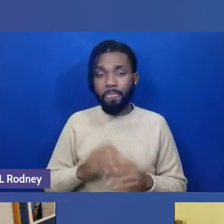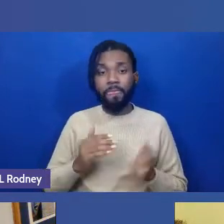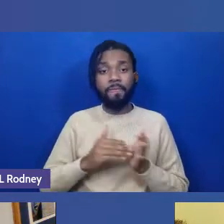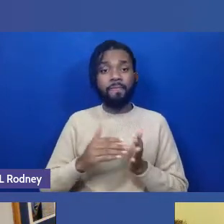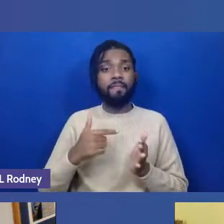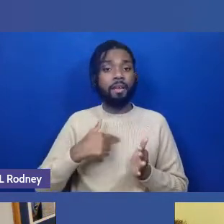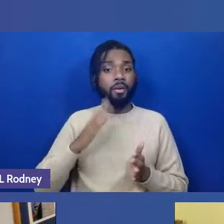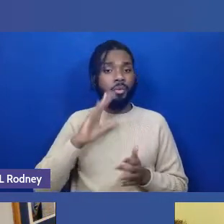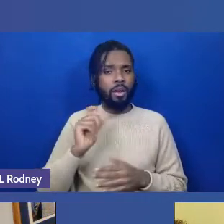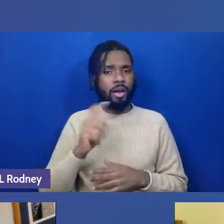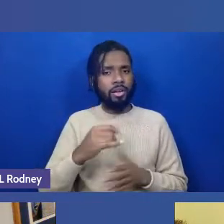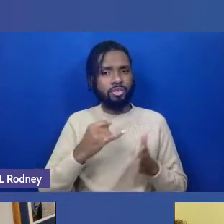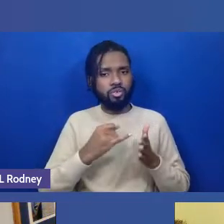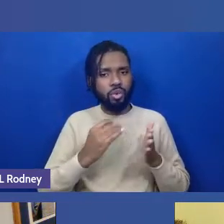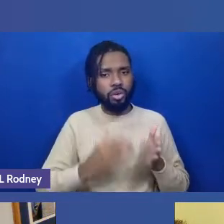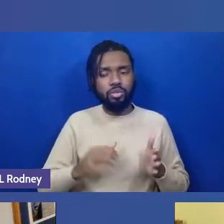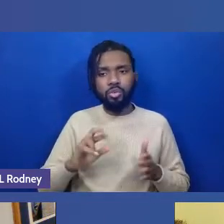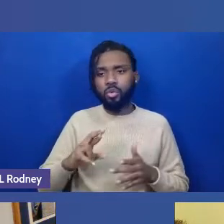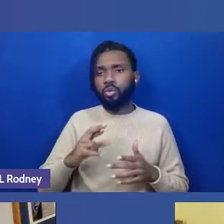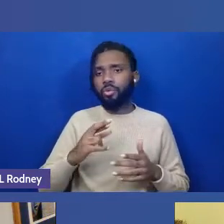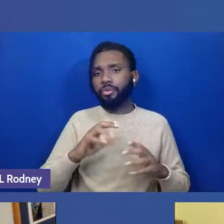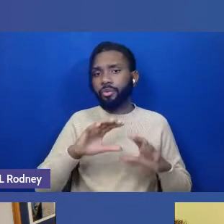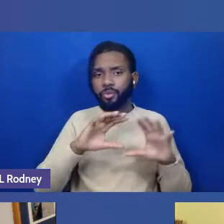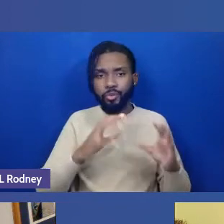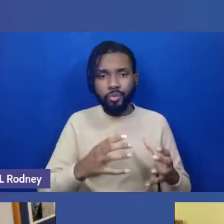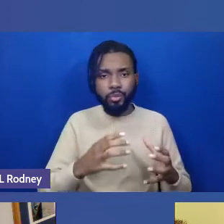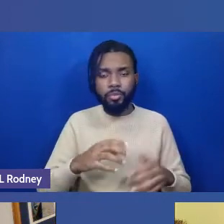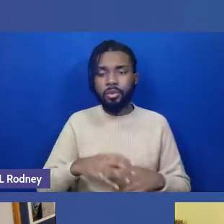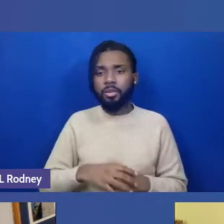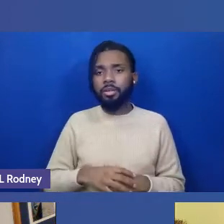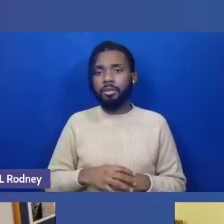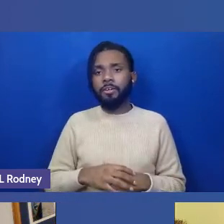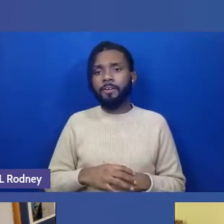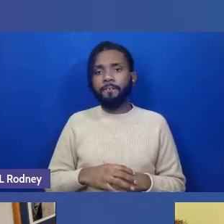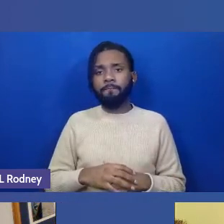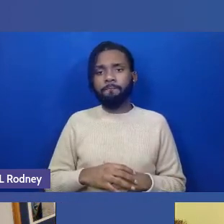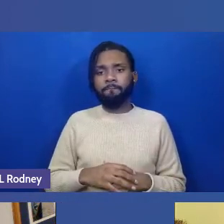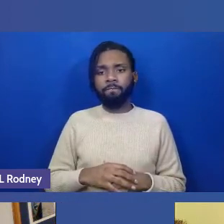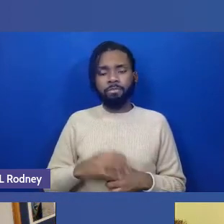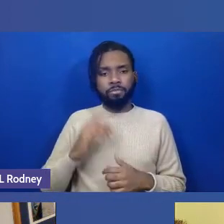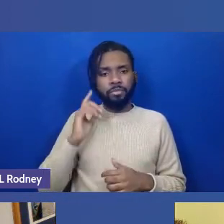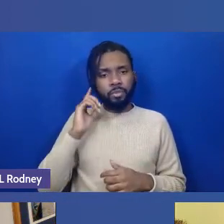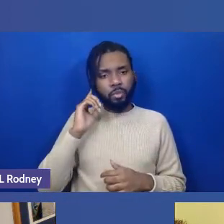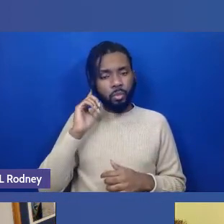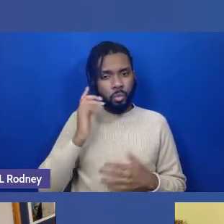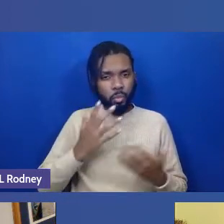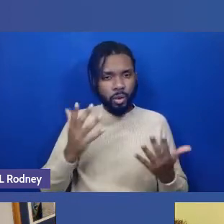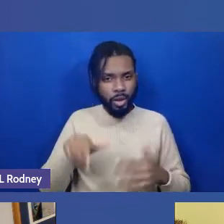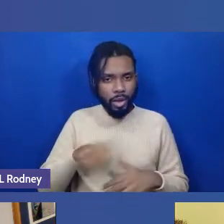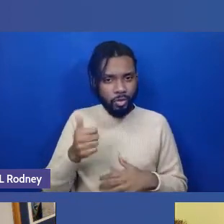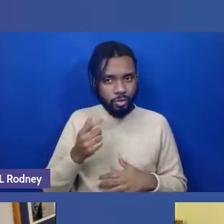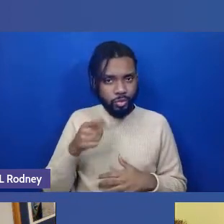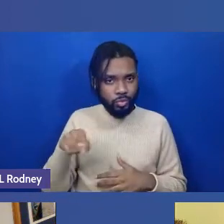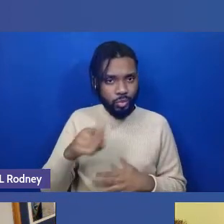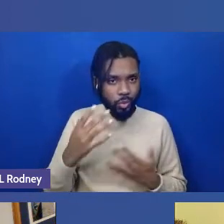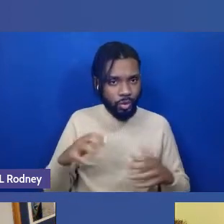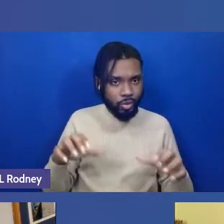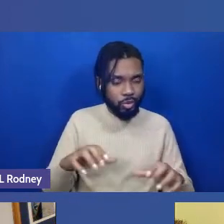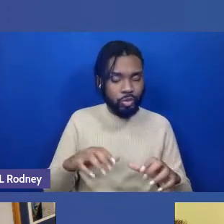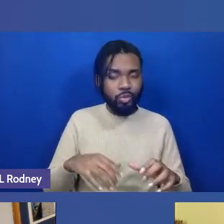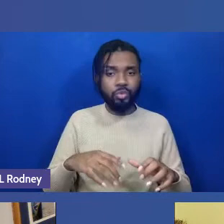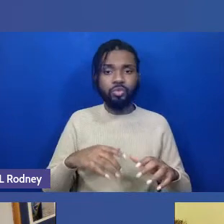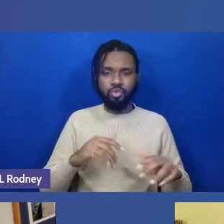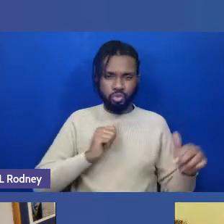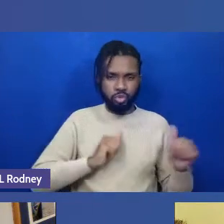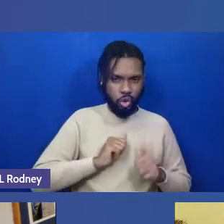or, you know, a group or, you know, what else do you want to do? Like, other than the show, what